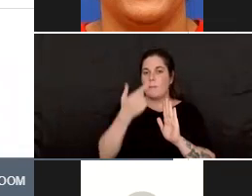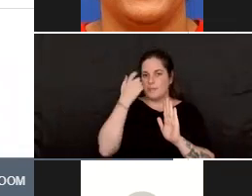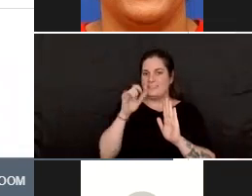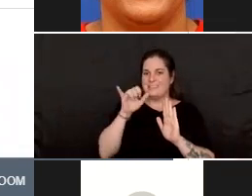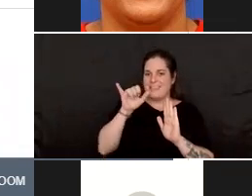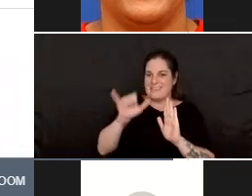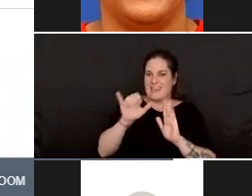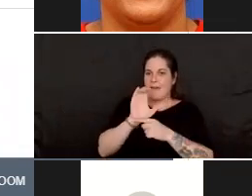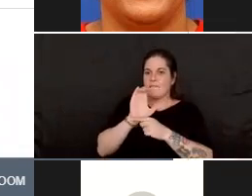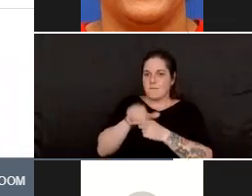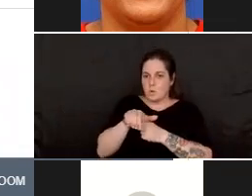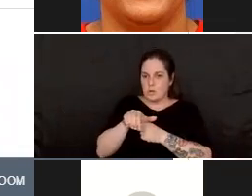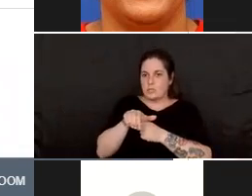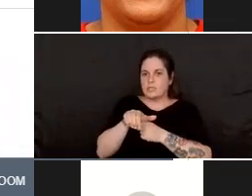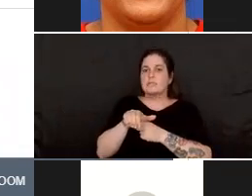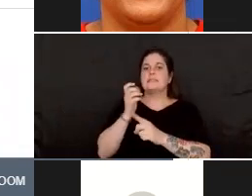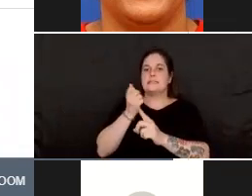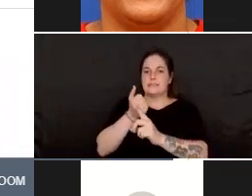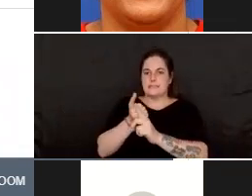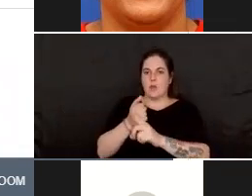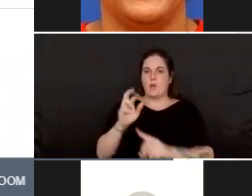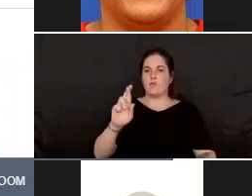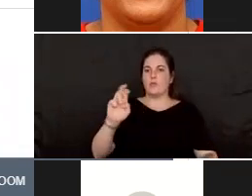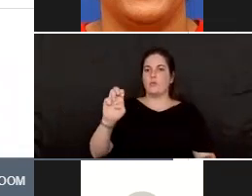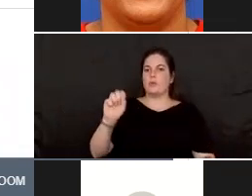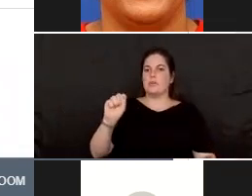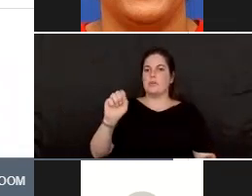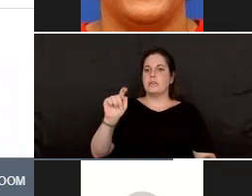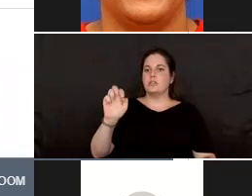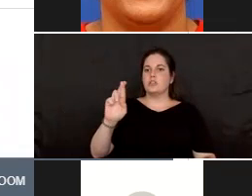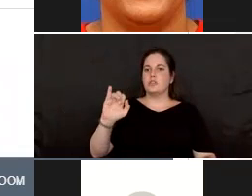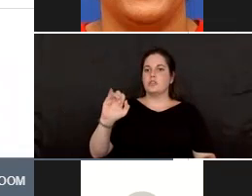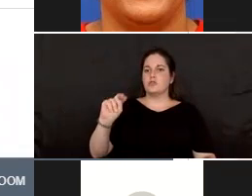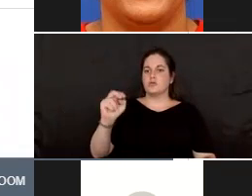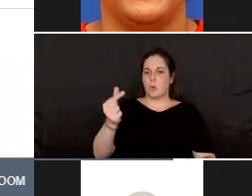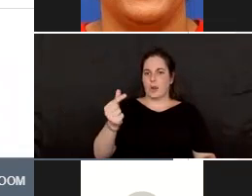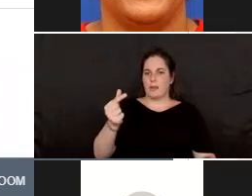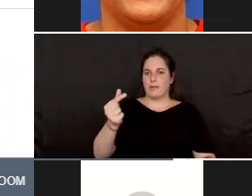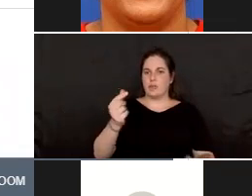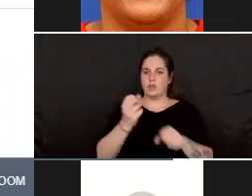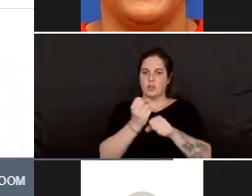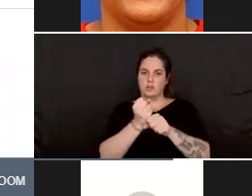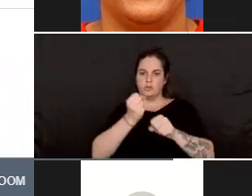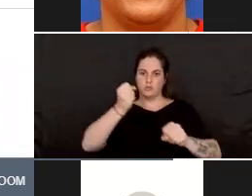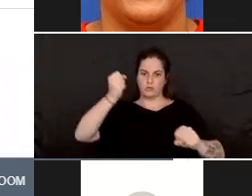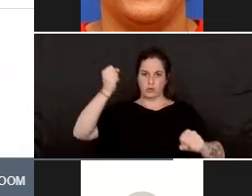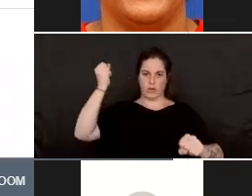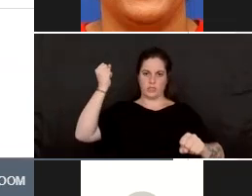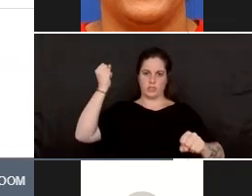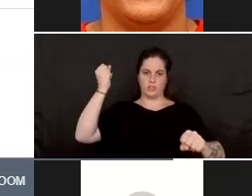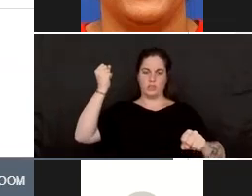a restoring force. Meaning, whichever way you stretch the system,